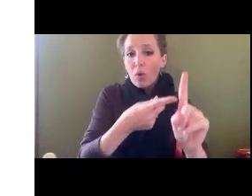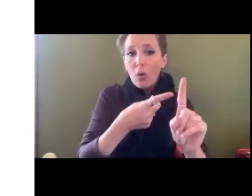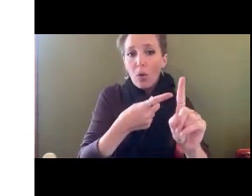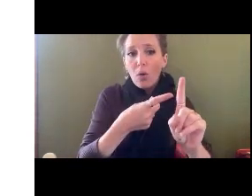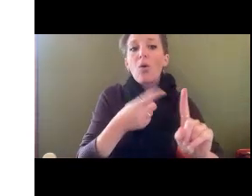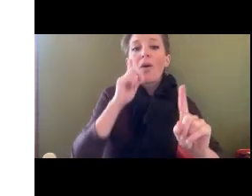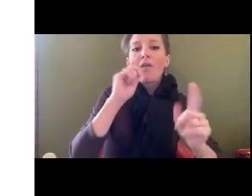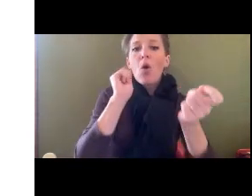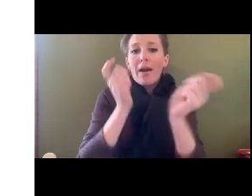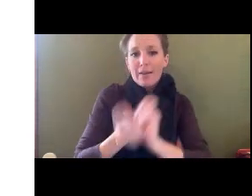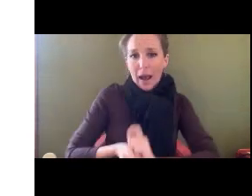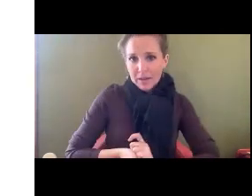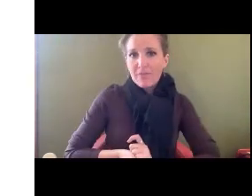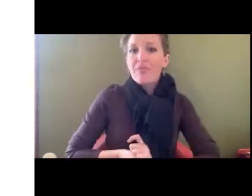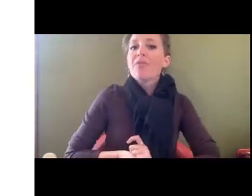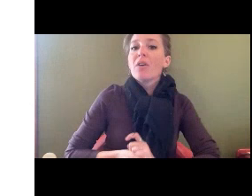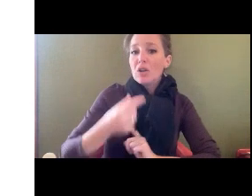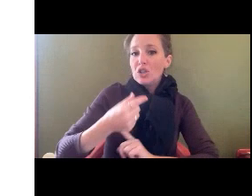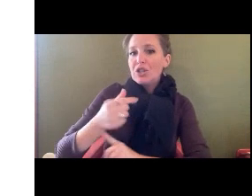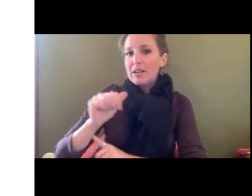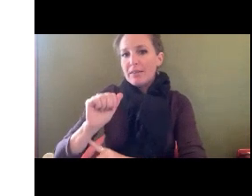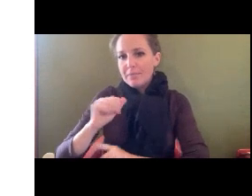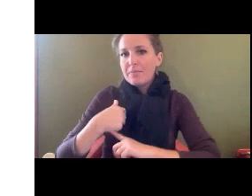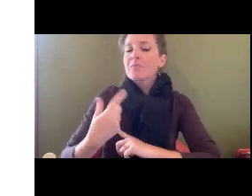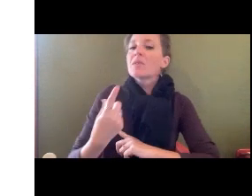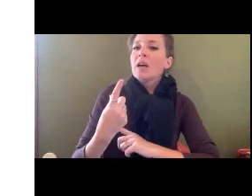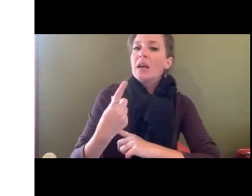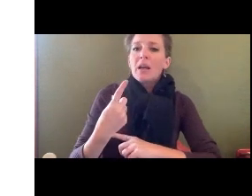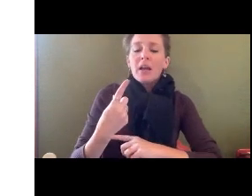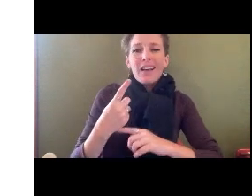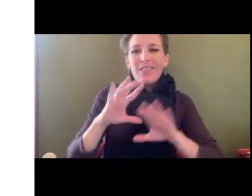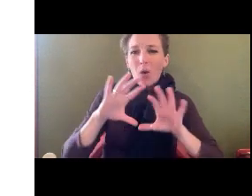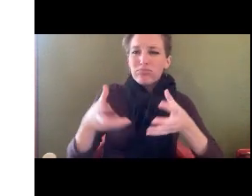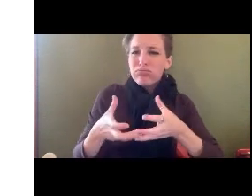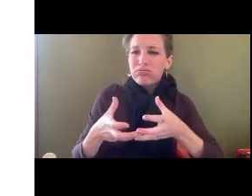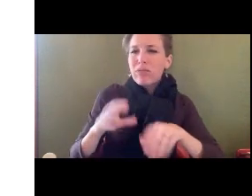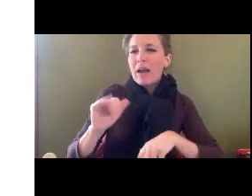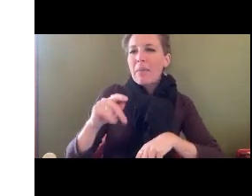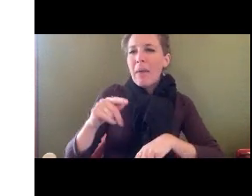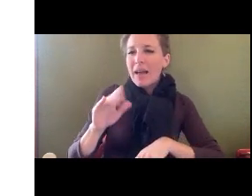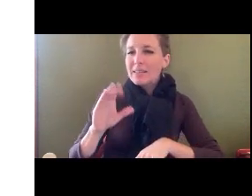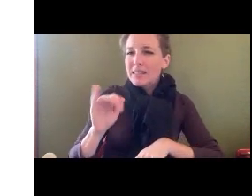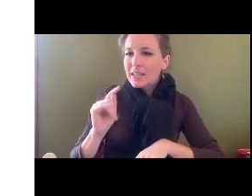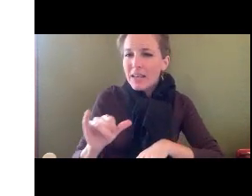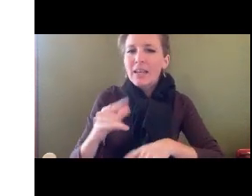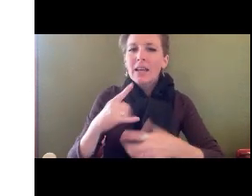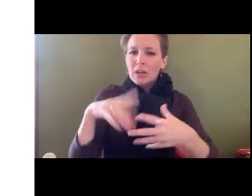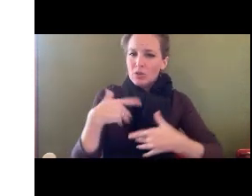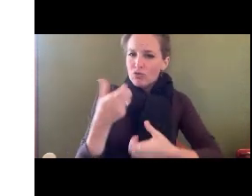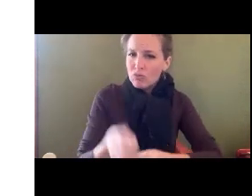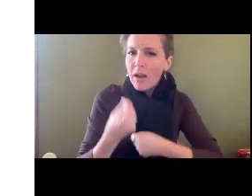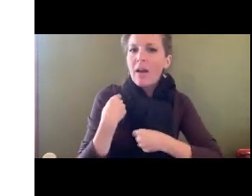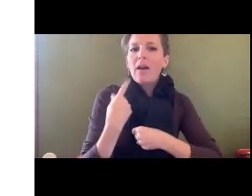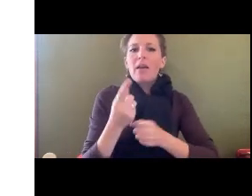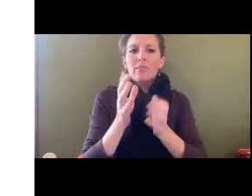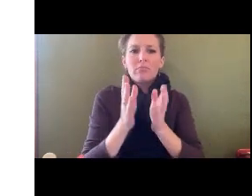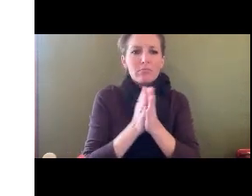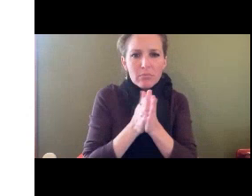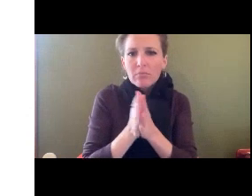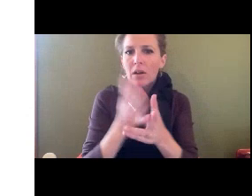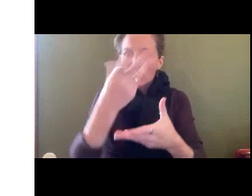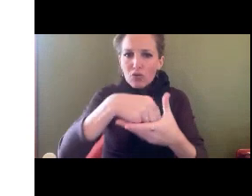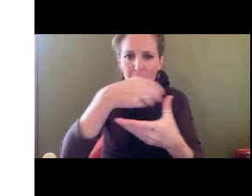adaptive capacity, strengthen resilience, and reduce vulnerability to climate change, with a view to contributing to sustainable